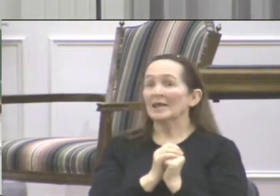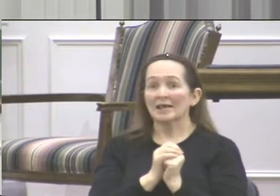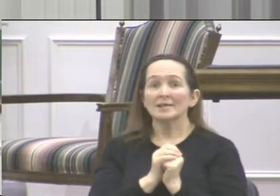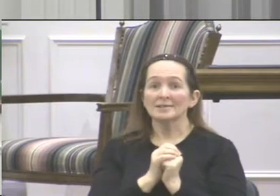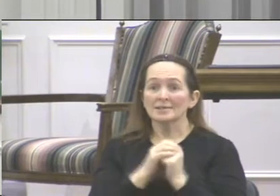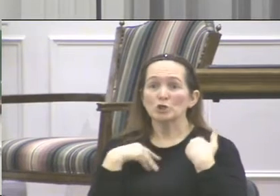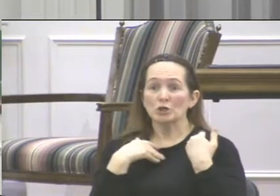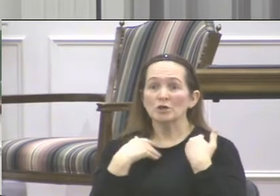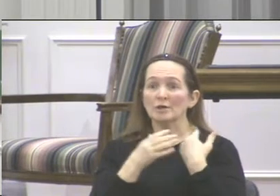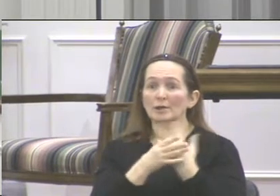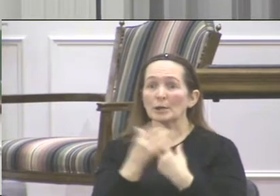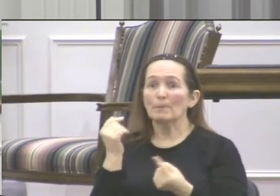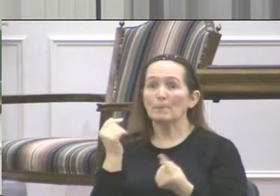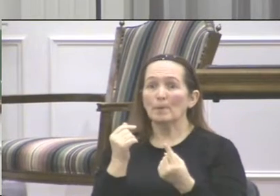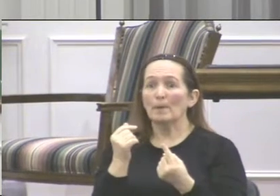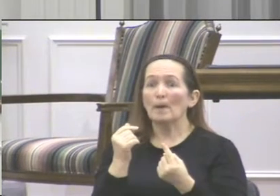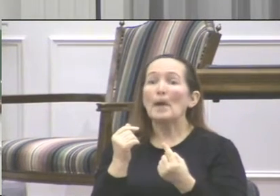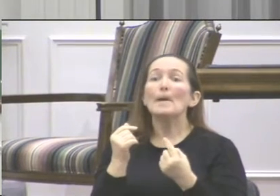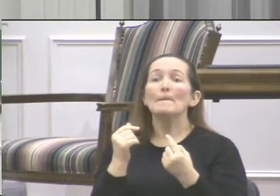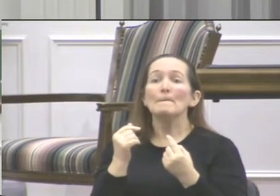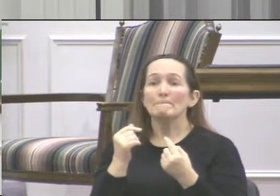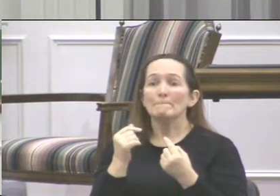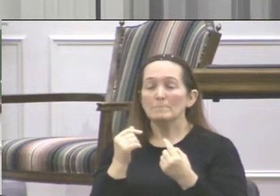Young couple.